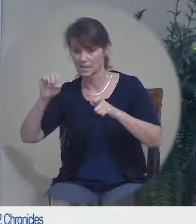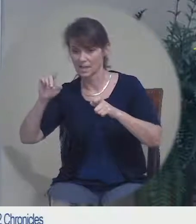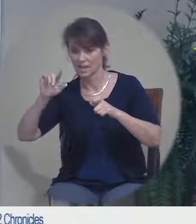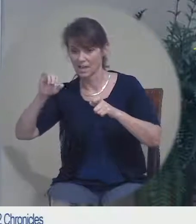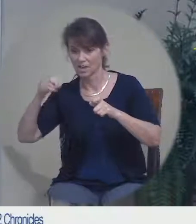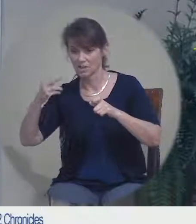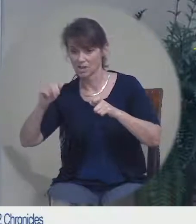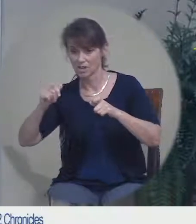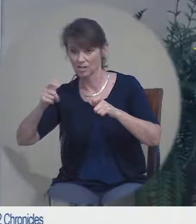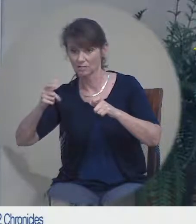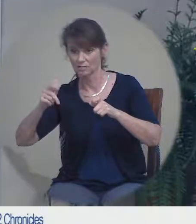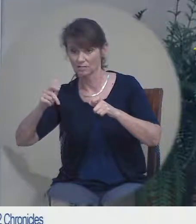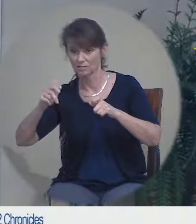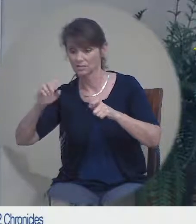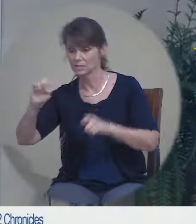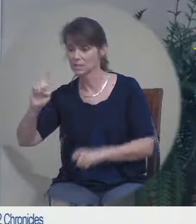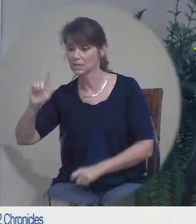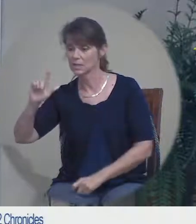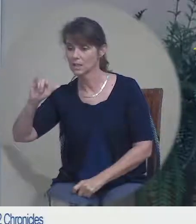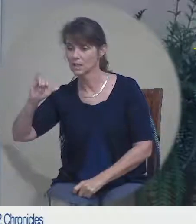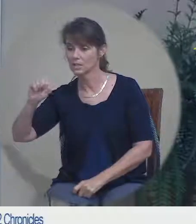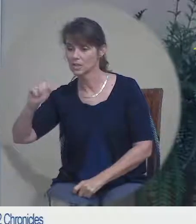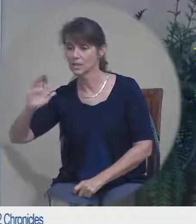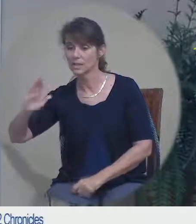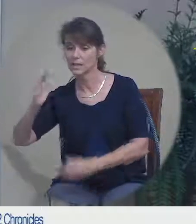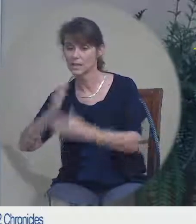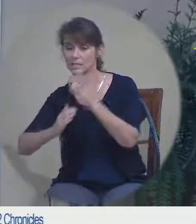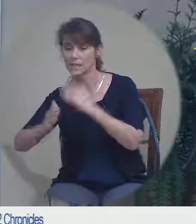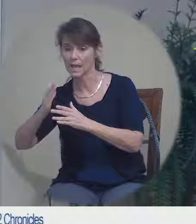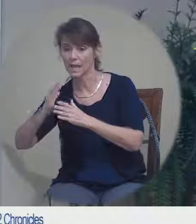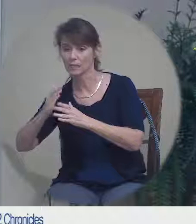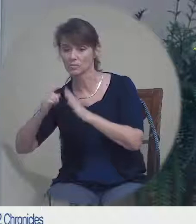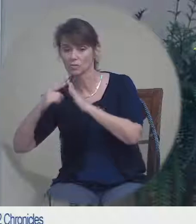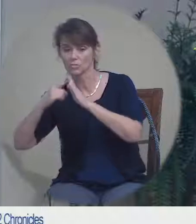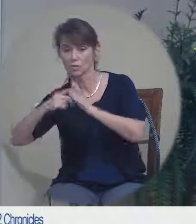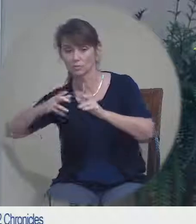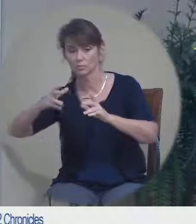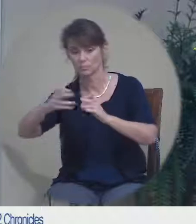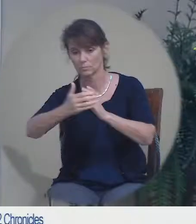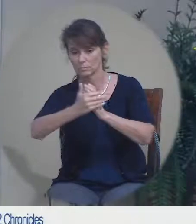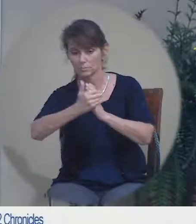hands on the king's hands." So think about that. So